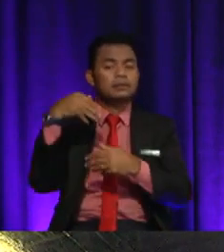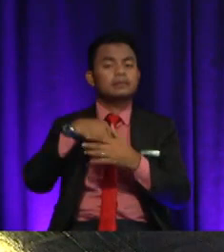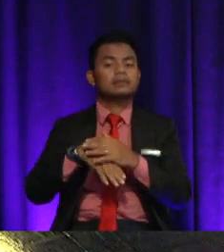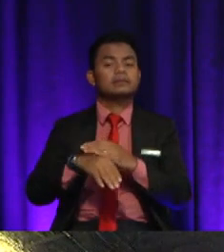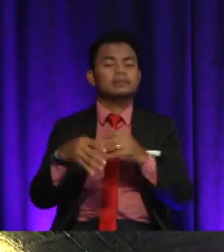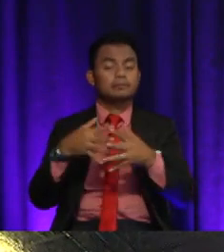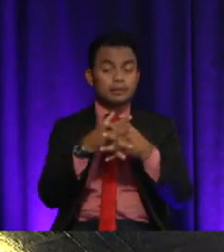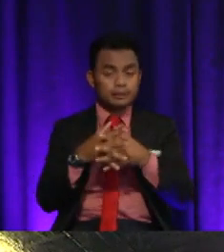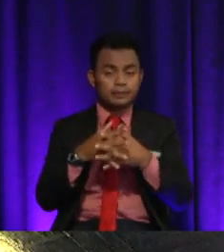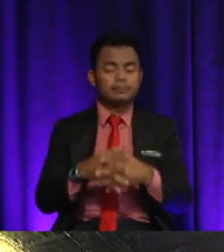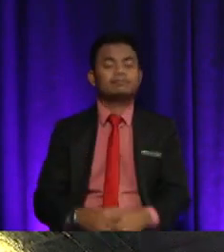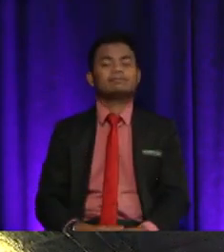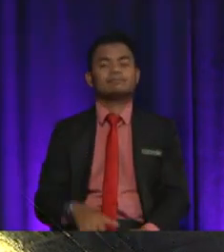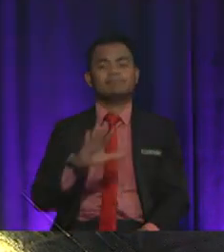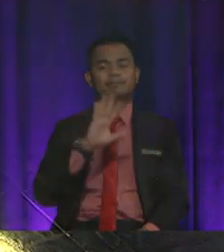SPM 2022.